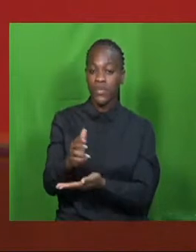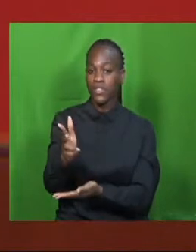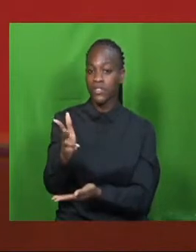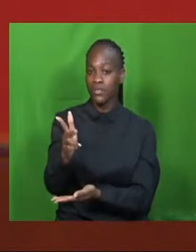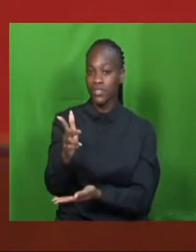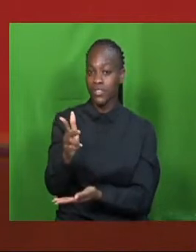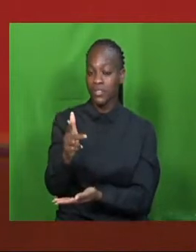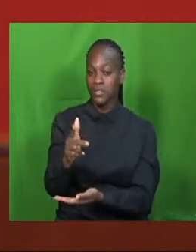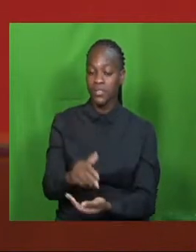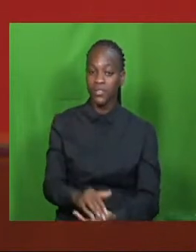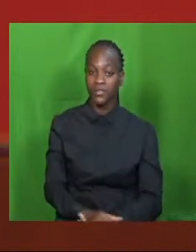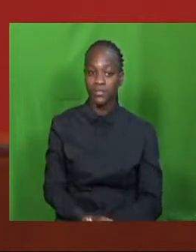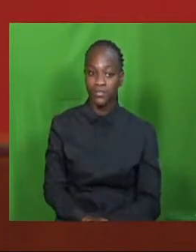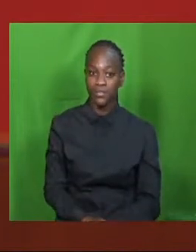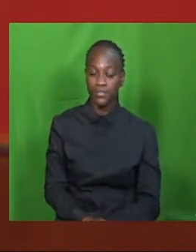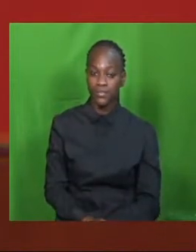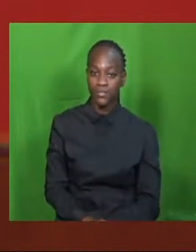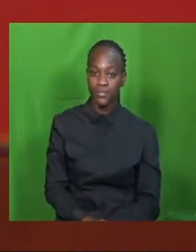Page